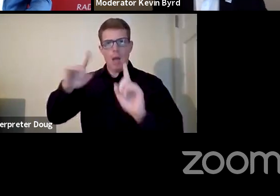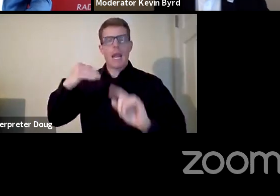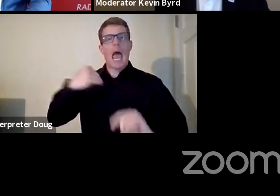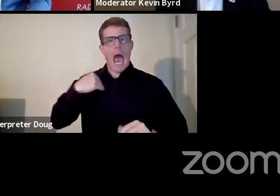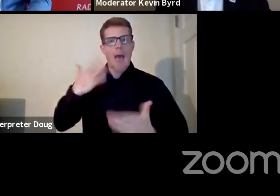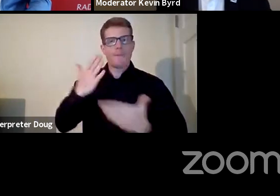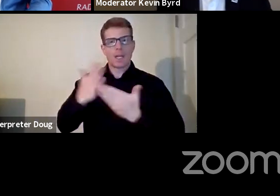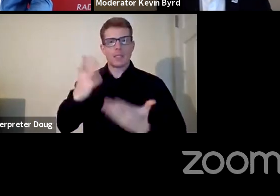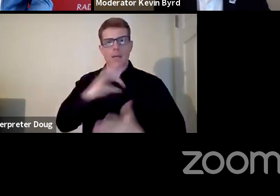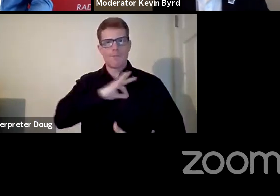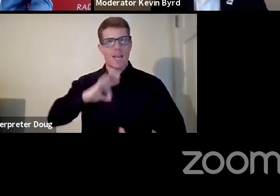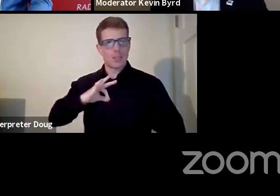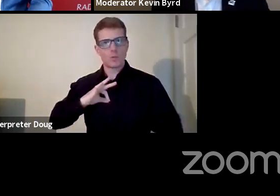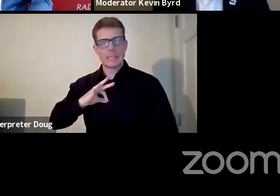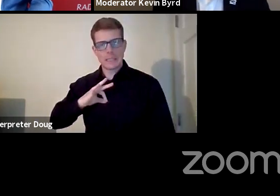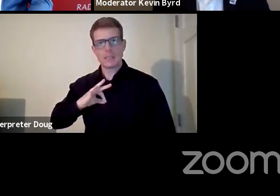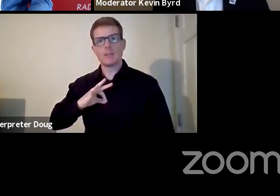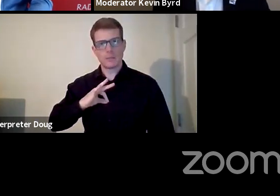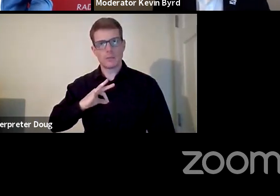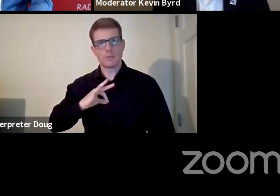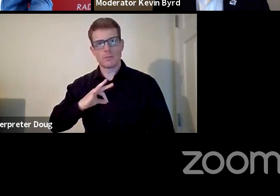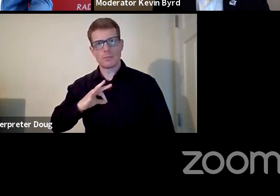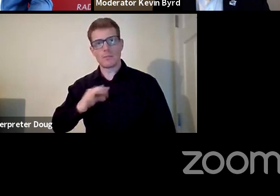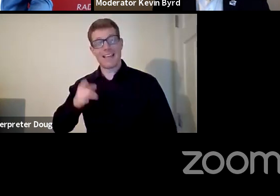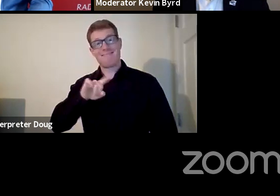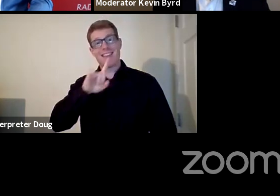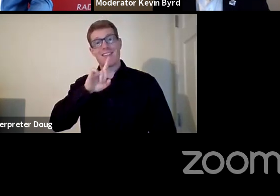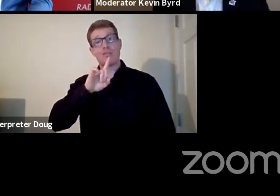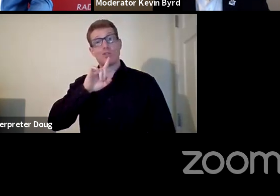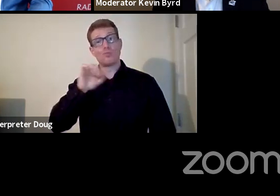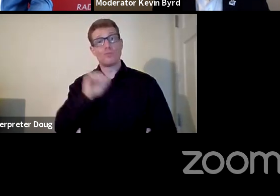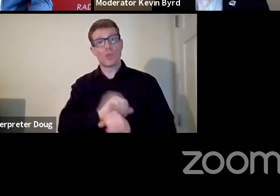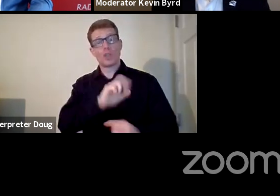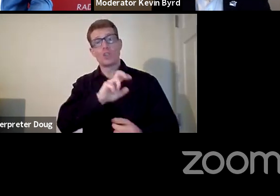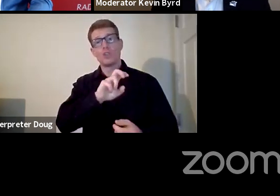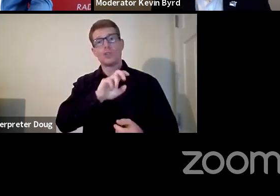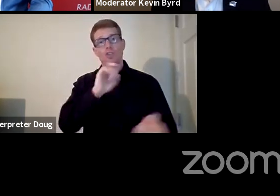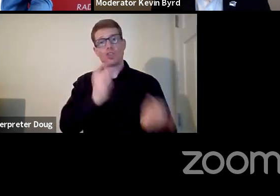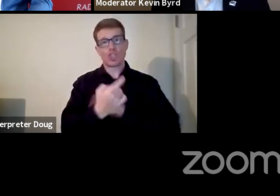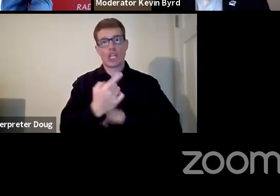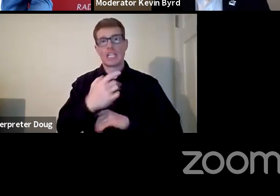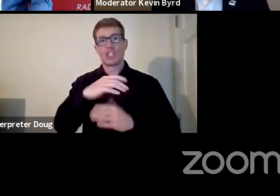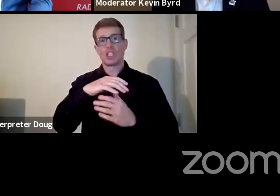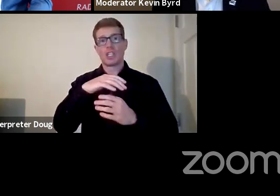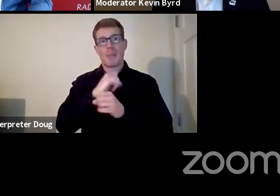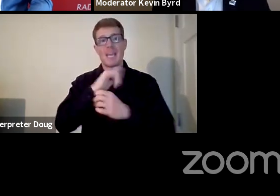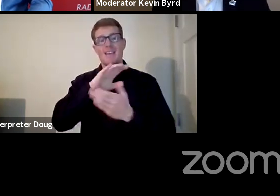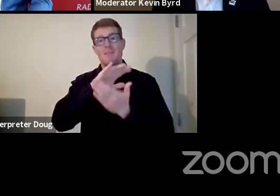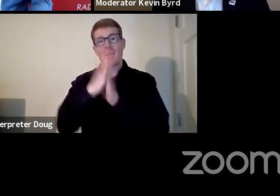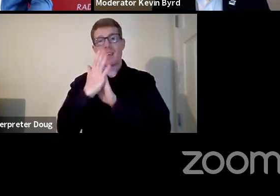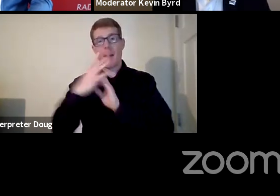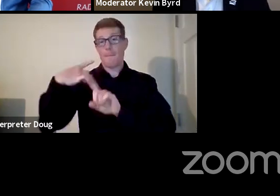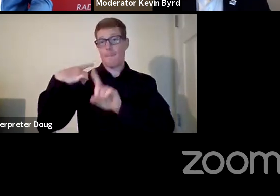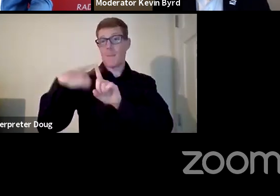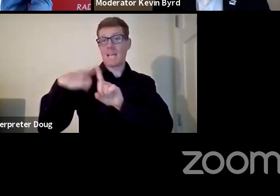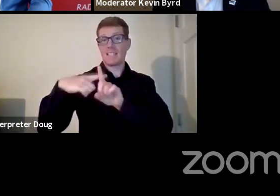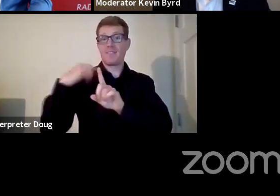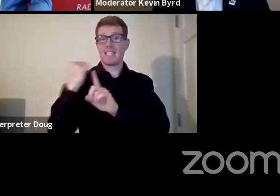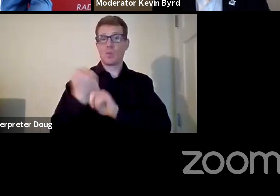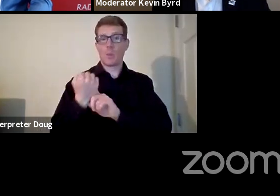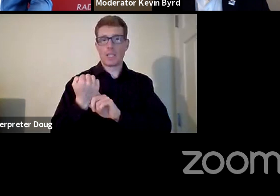and President Huber said, that actually turned this into a positive and really enhanced the way